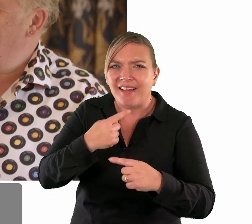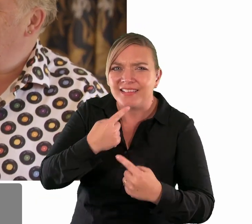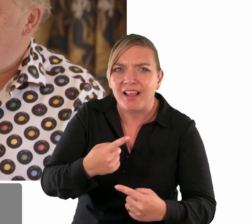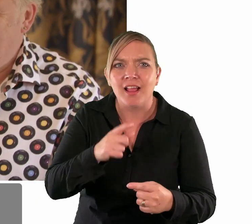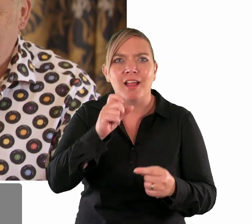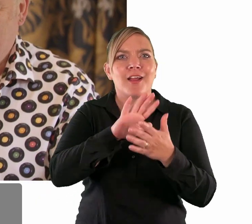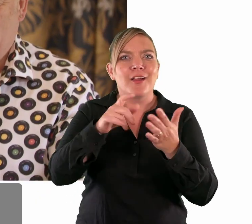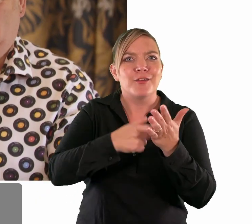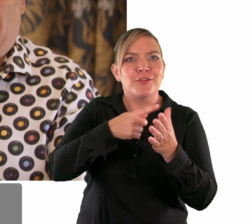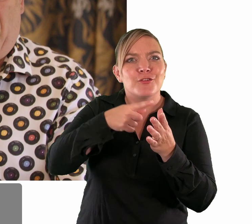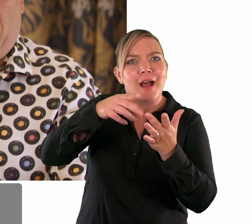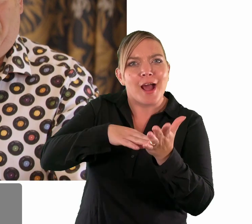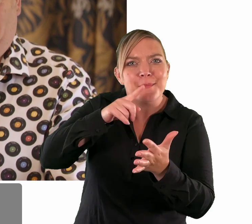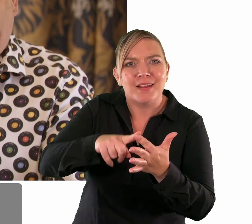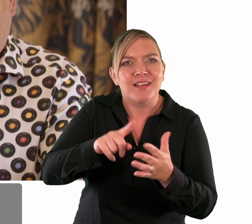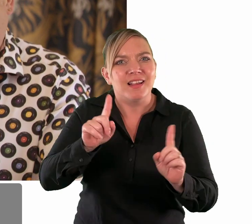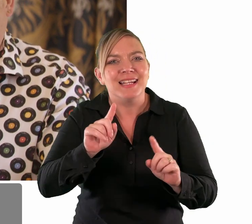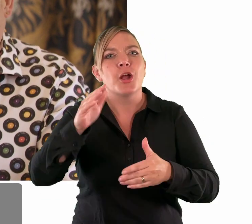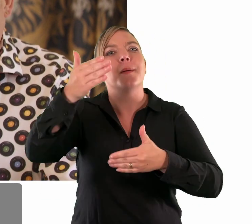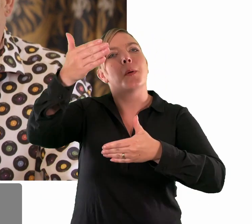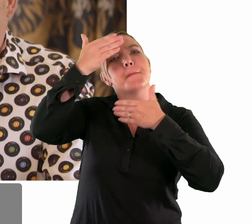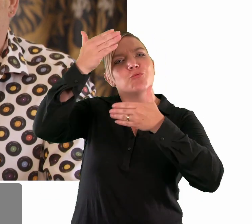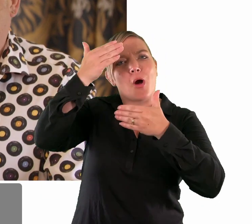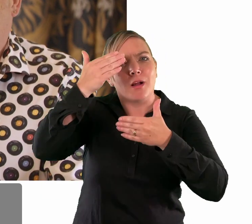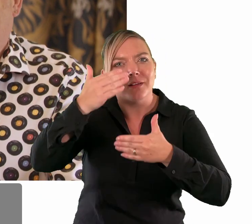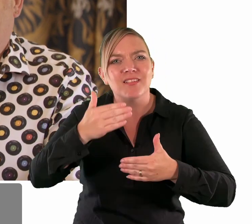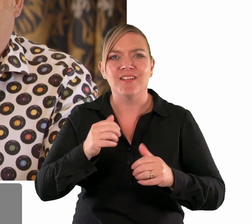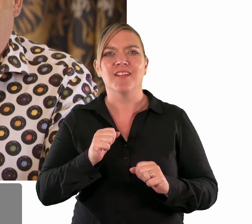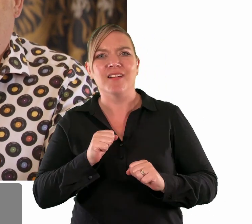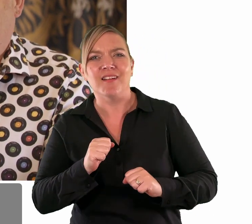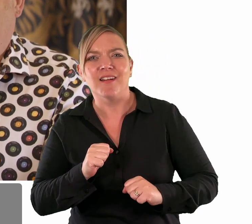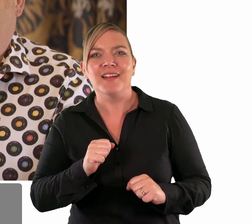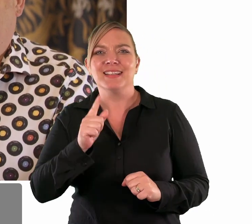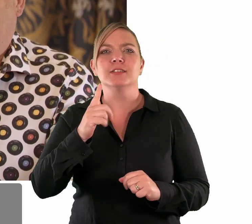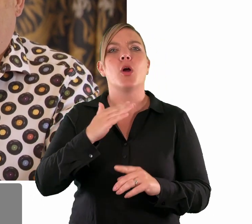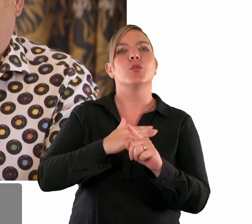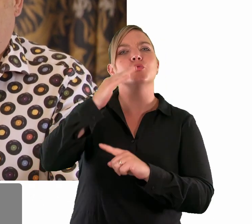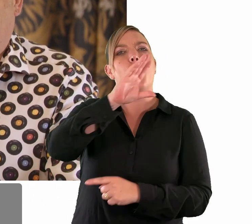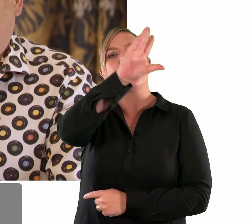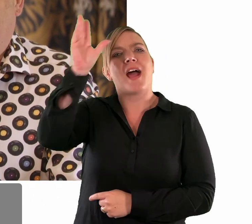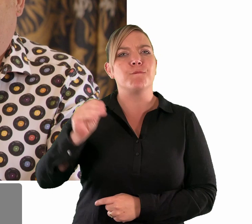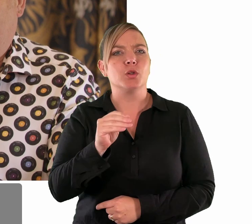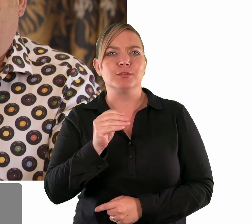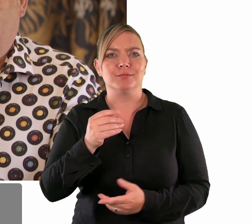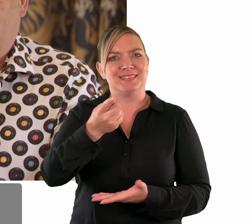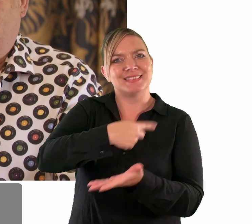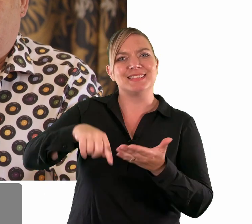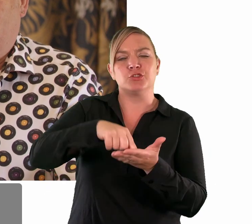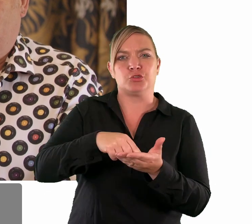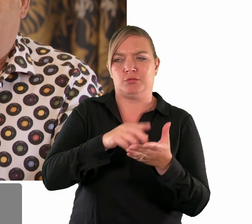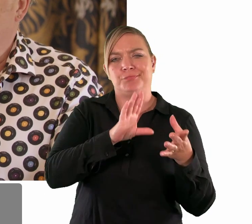What? Which is a Moroccan Chraime. dish, very North African. Chraime is actually an Arabic word, that's why it's so